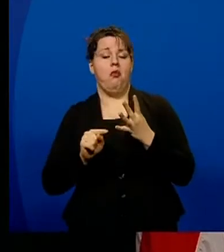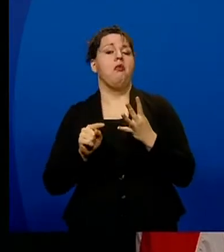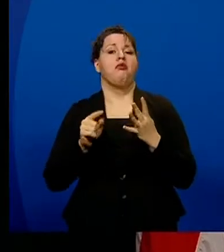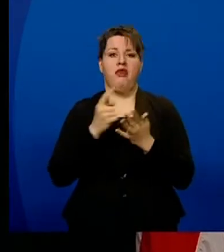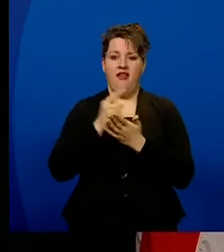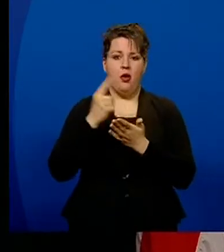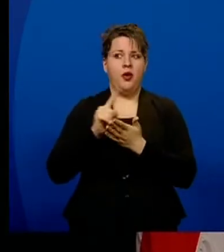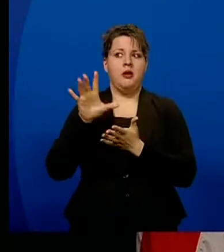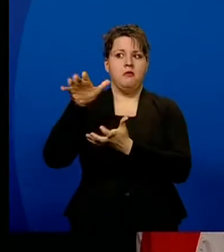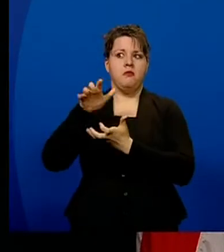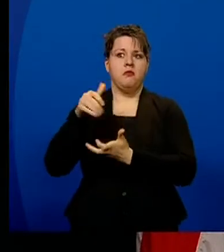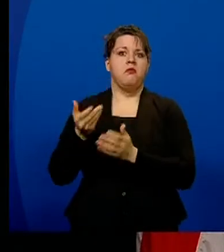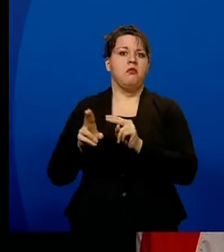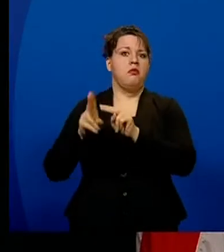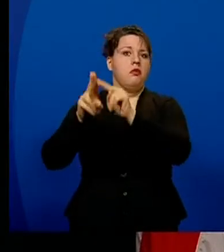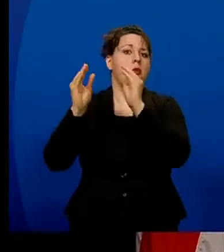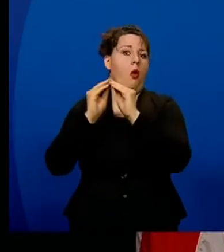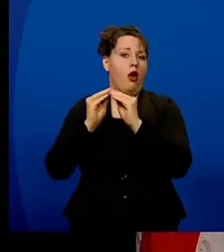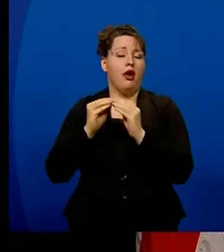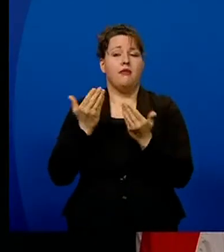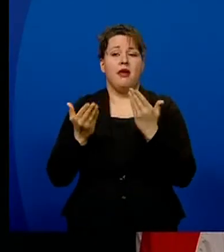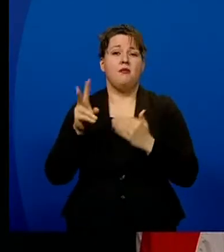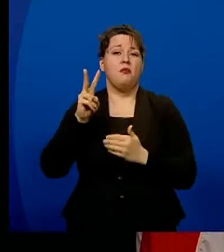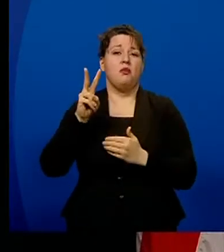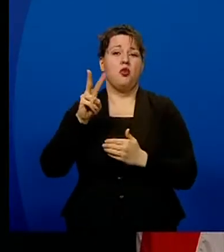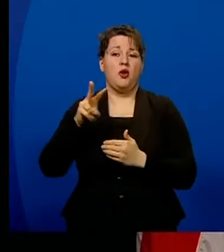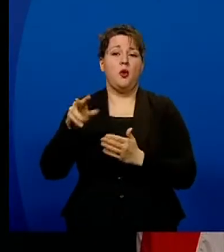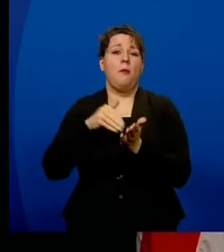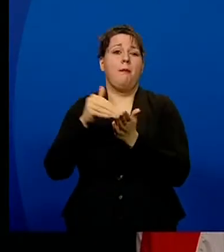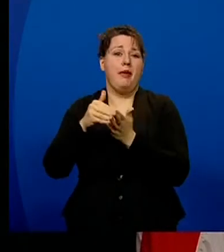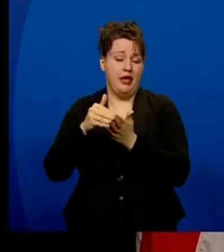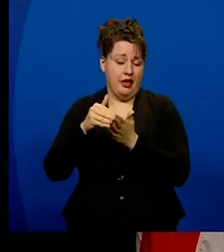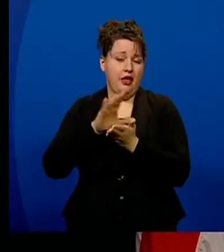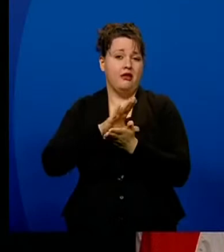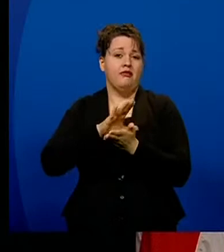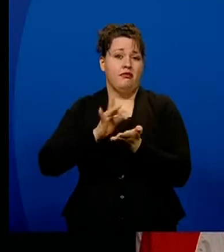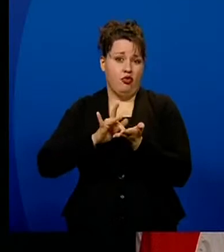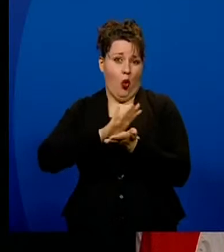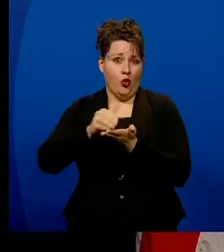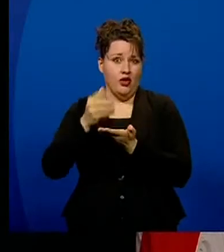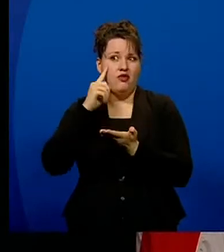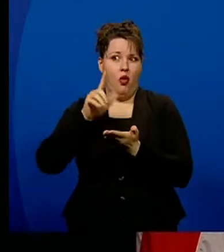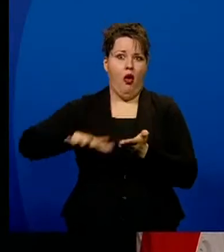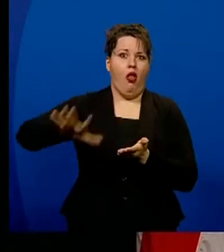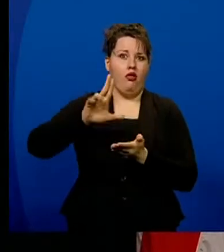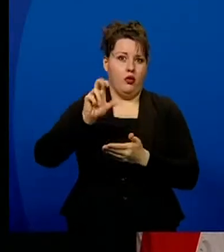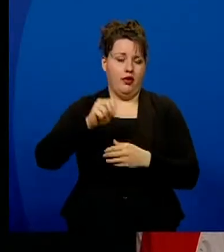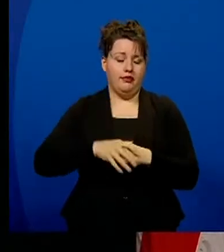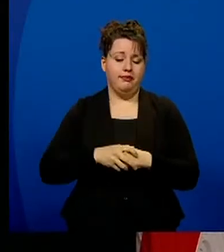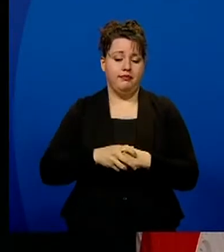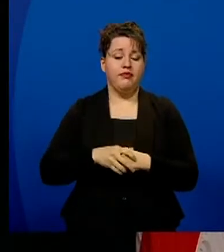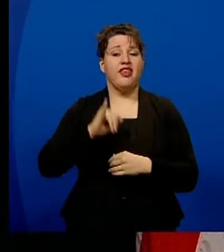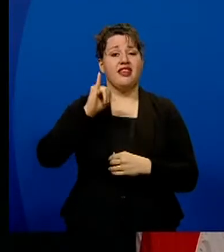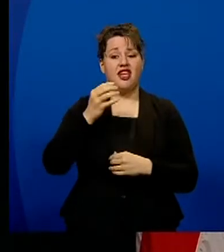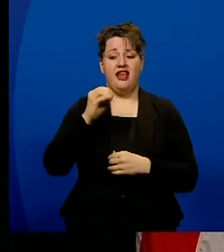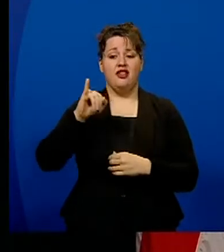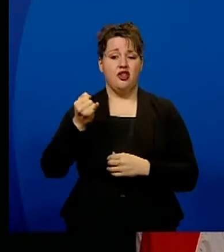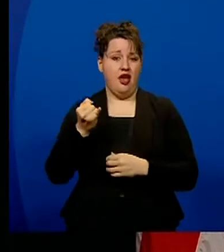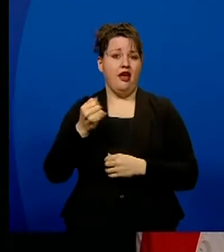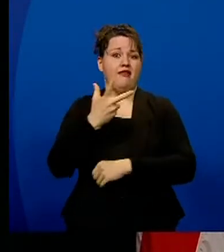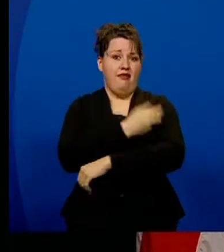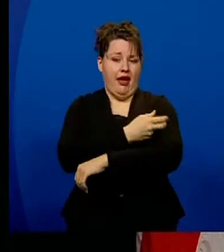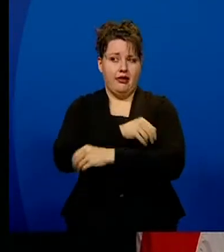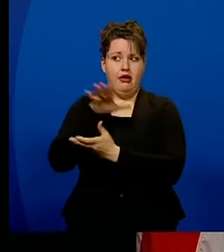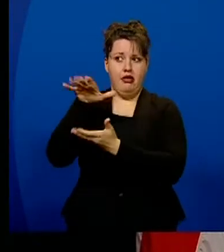more, exceeding 22 million doses across the country. As our J&J vaccine allocations pick up,